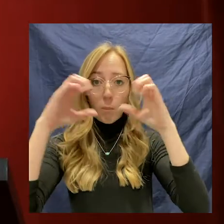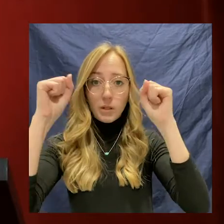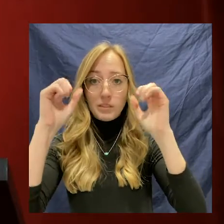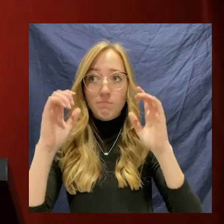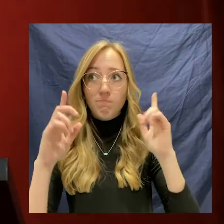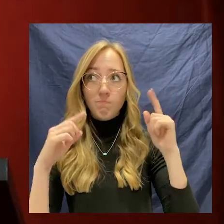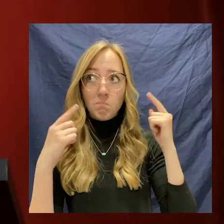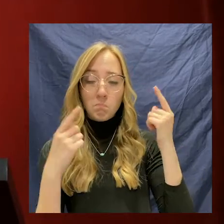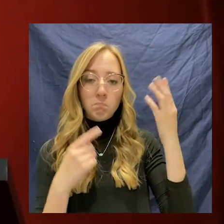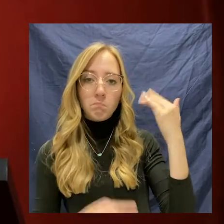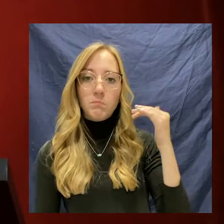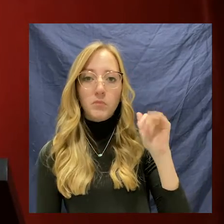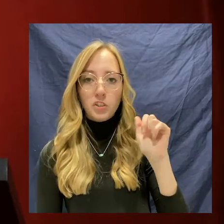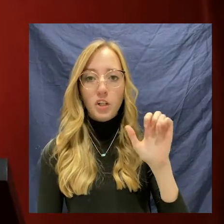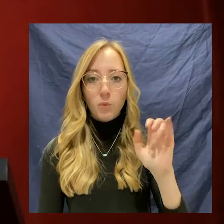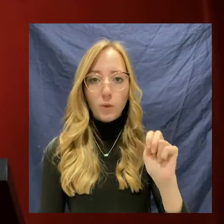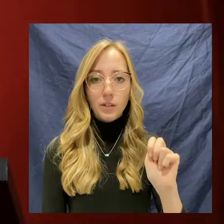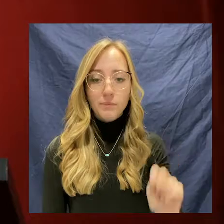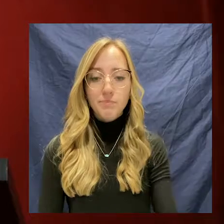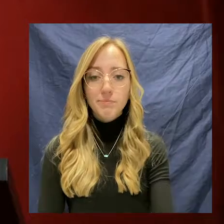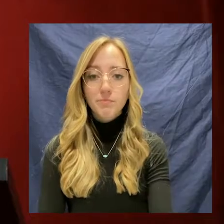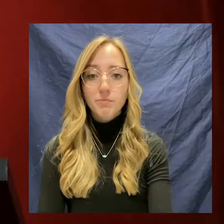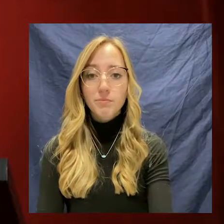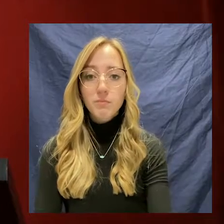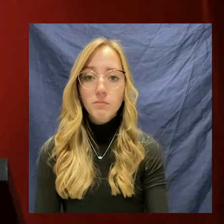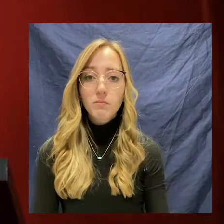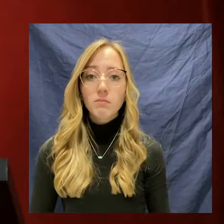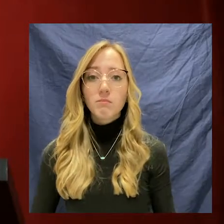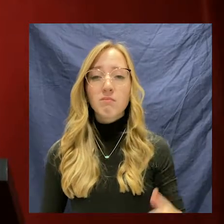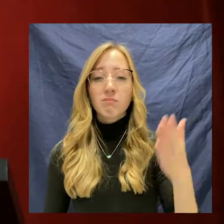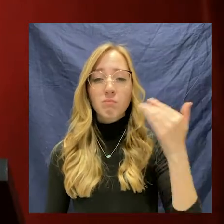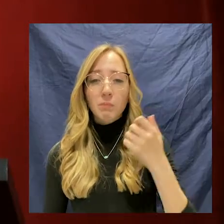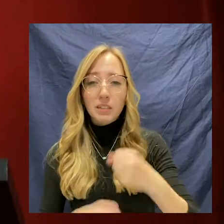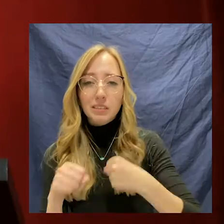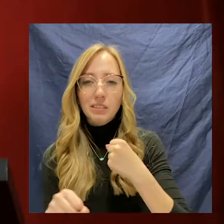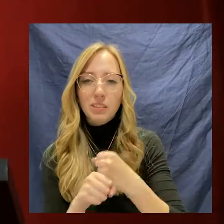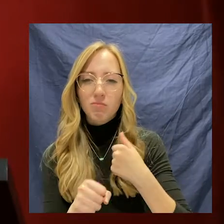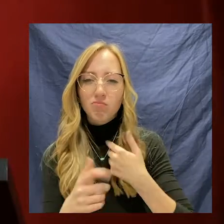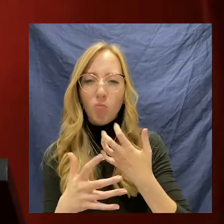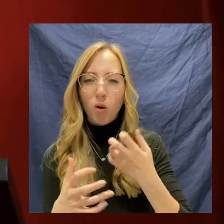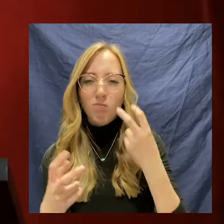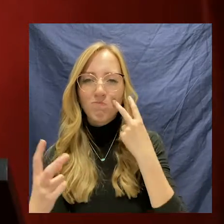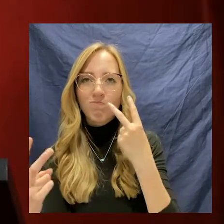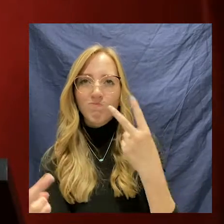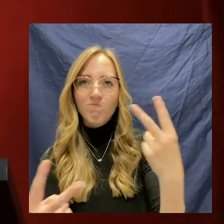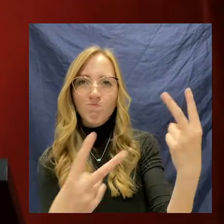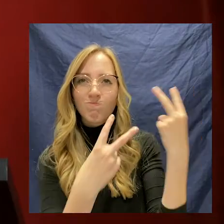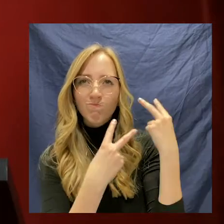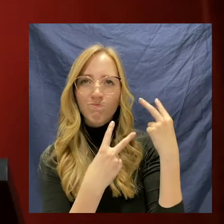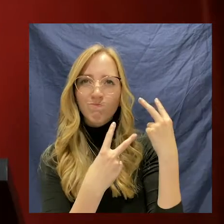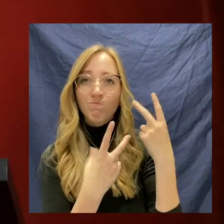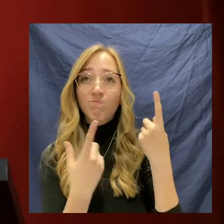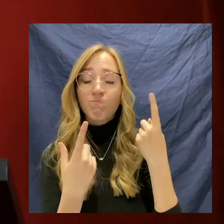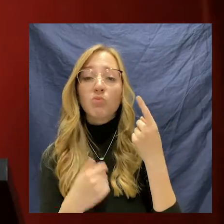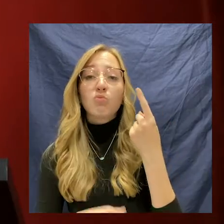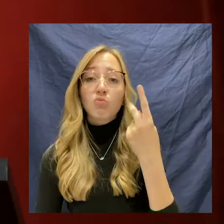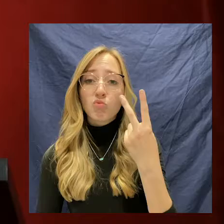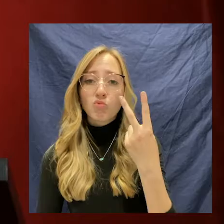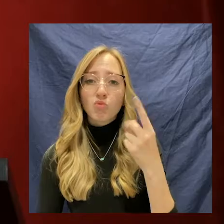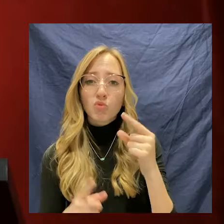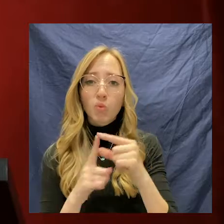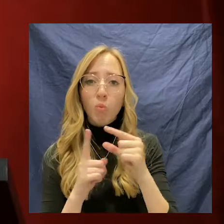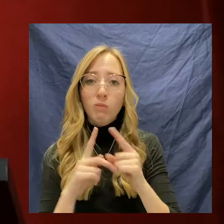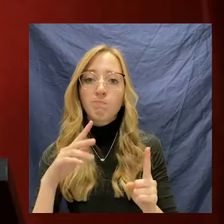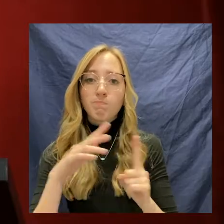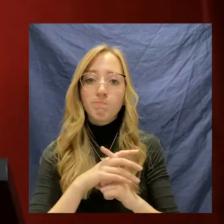since January. As I reflect on this past year, two words come to mind: gratitude